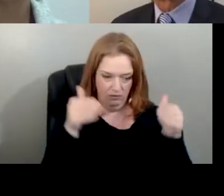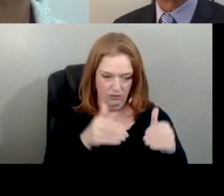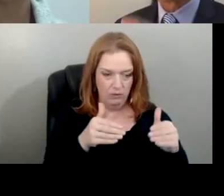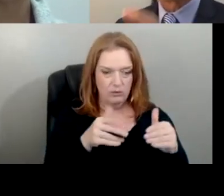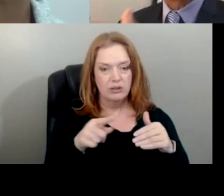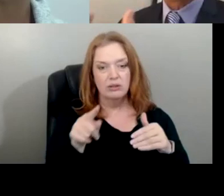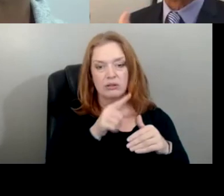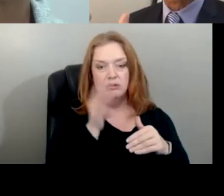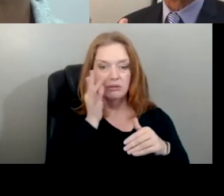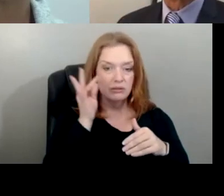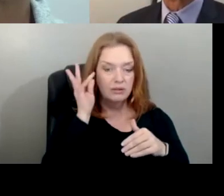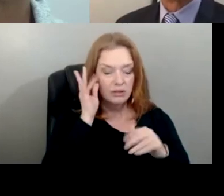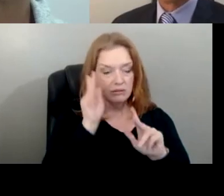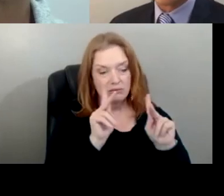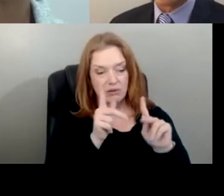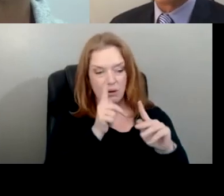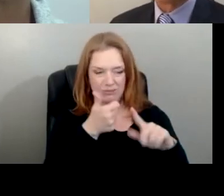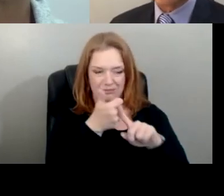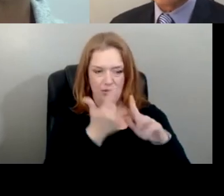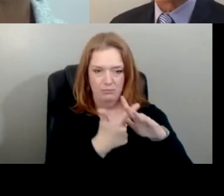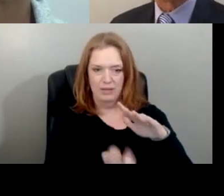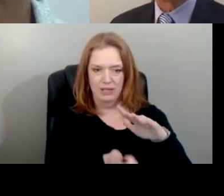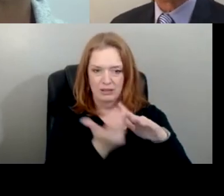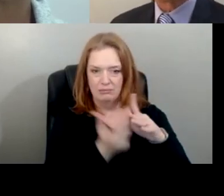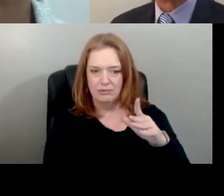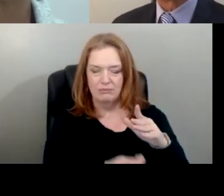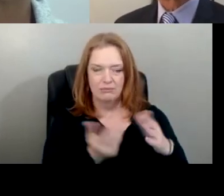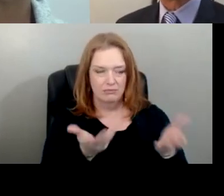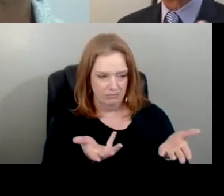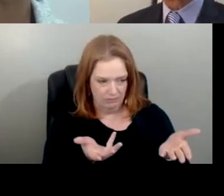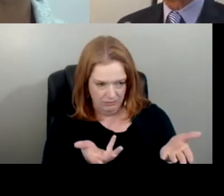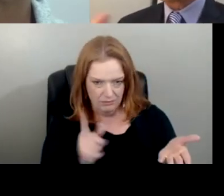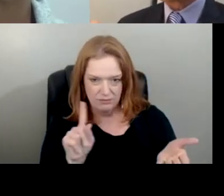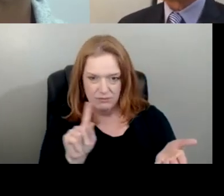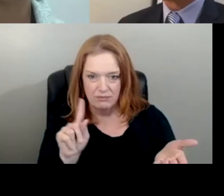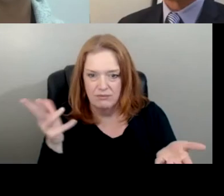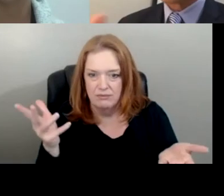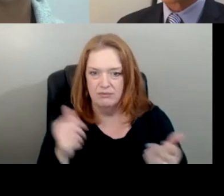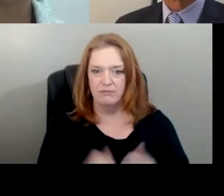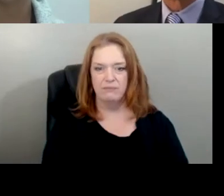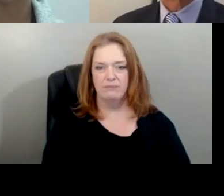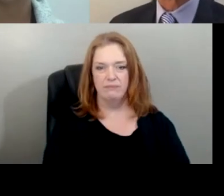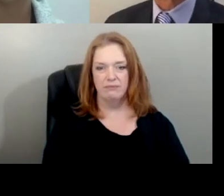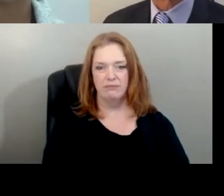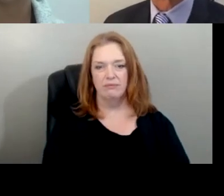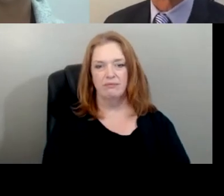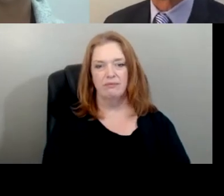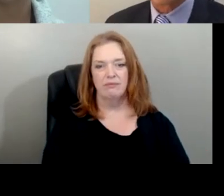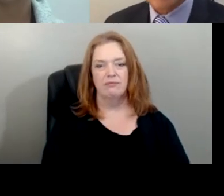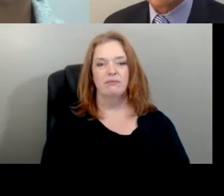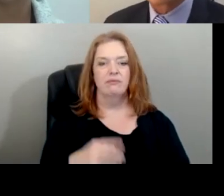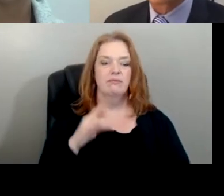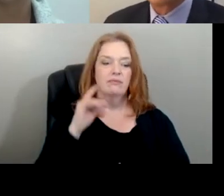kind of population. And, these guides referred to as tribal community